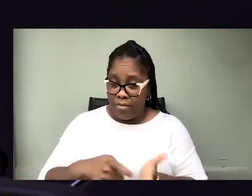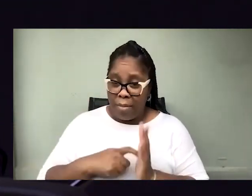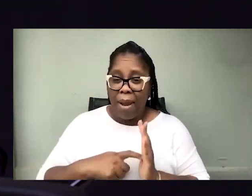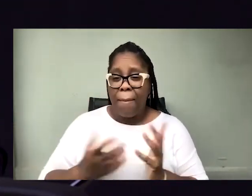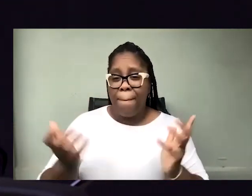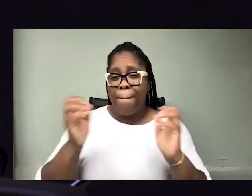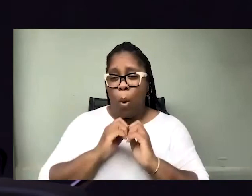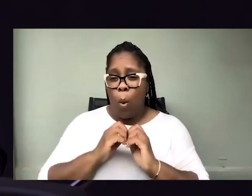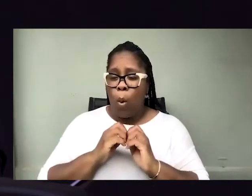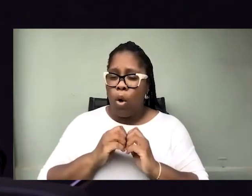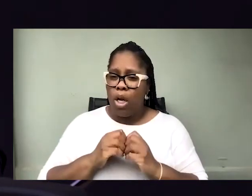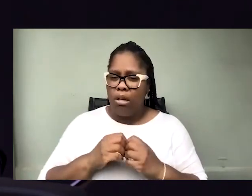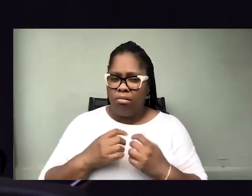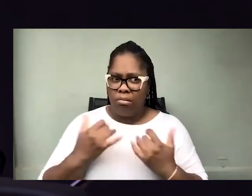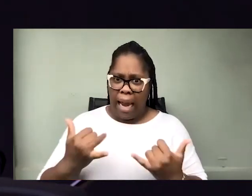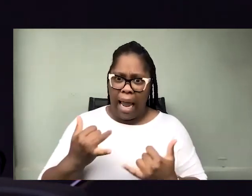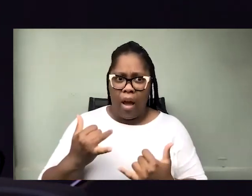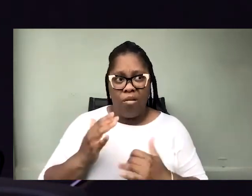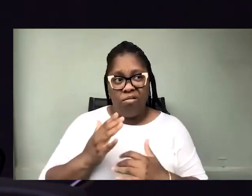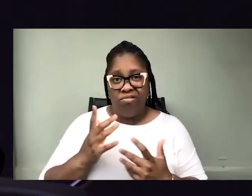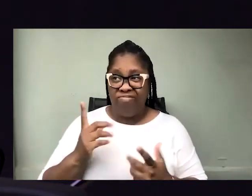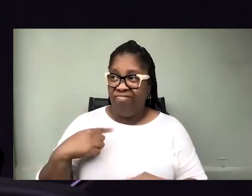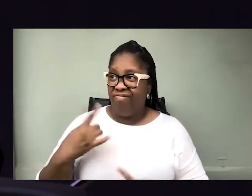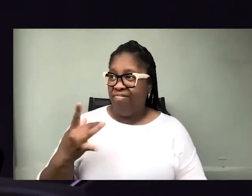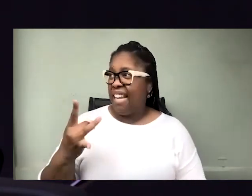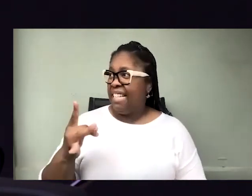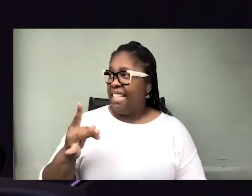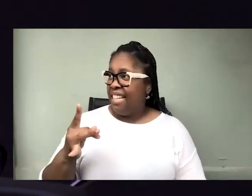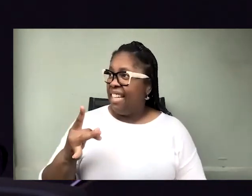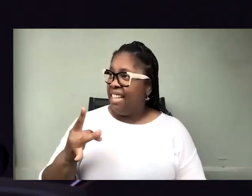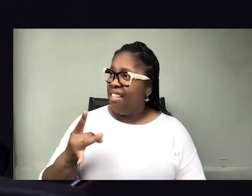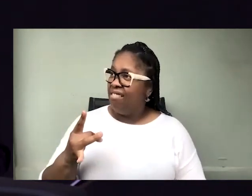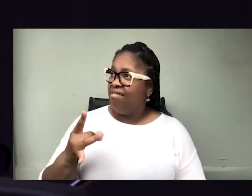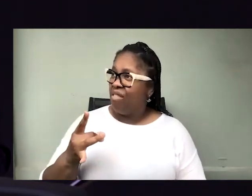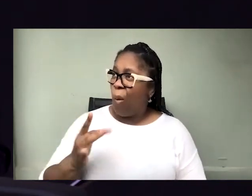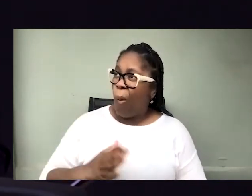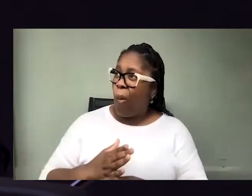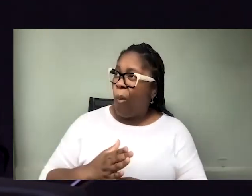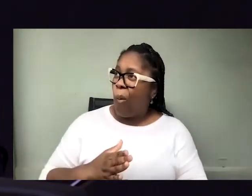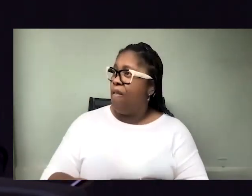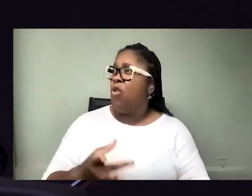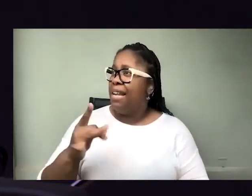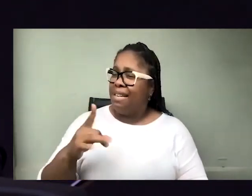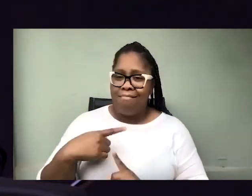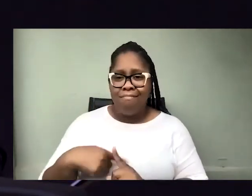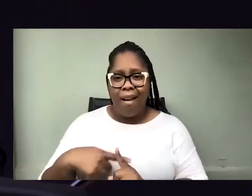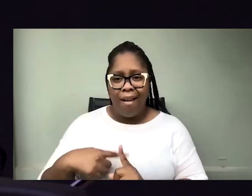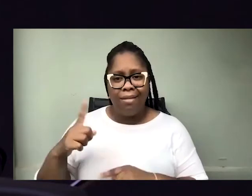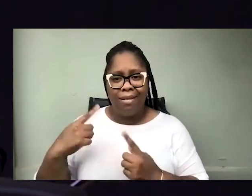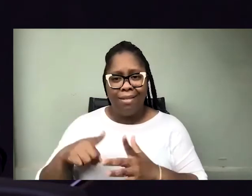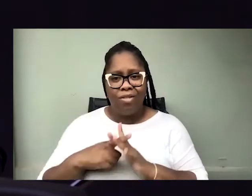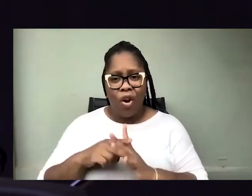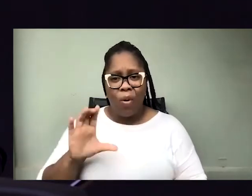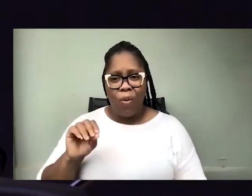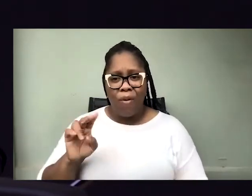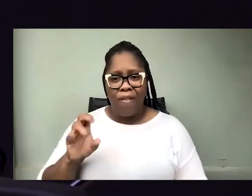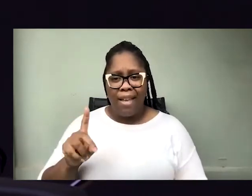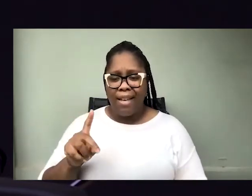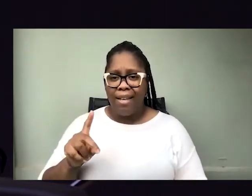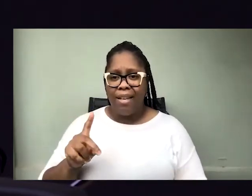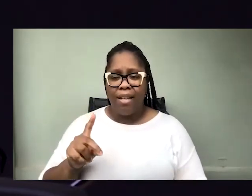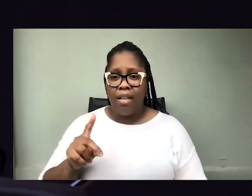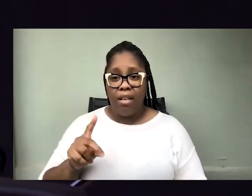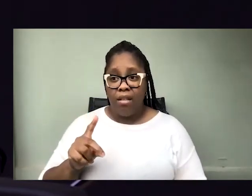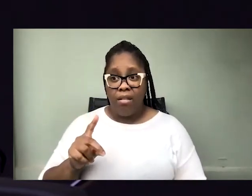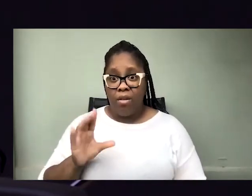now almost 18 months or over 18 months into this, realizing that this is probably our new baseline. I